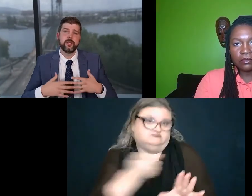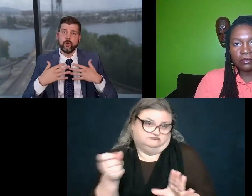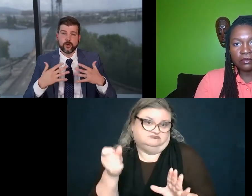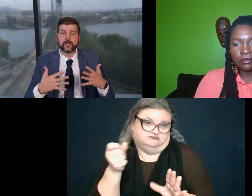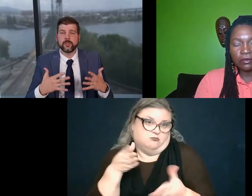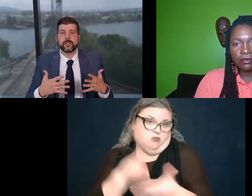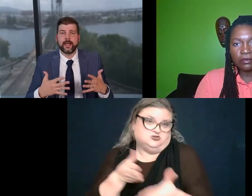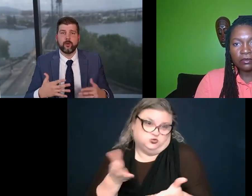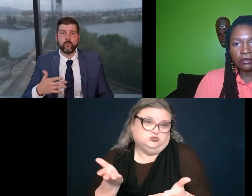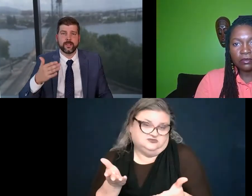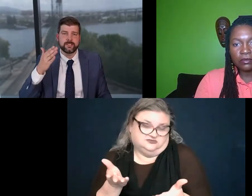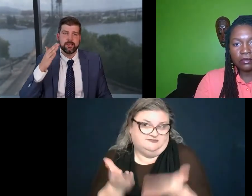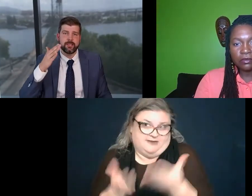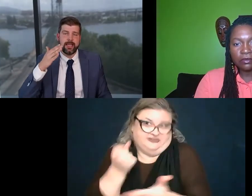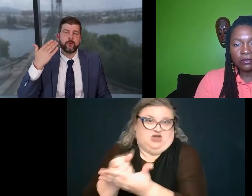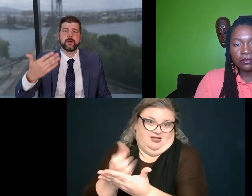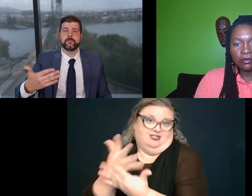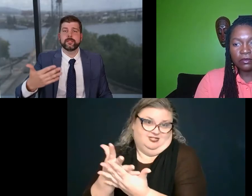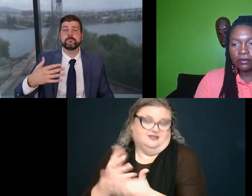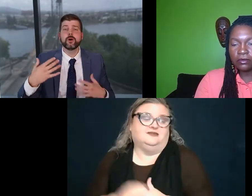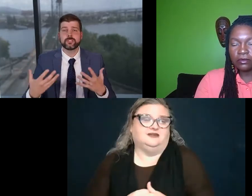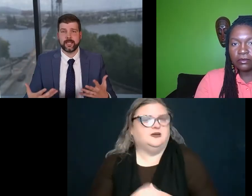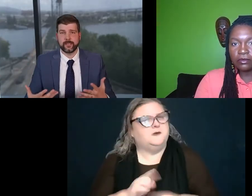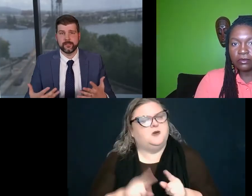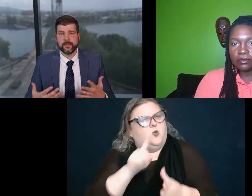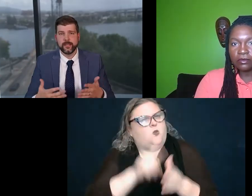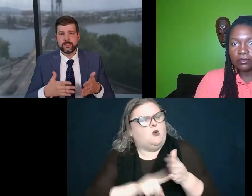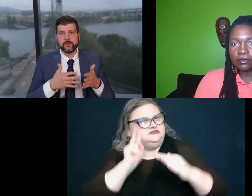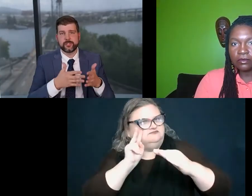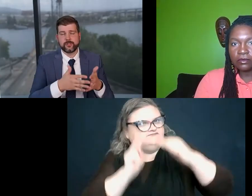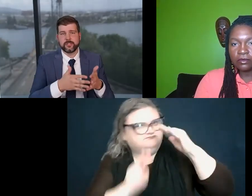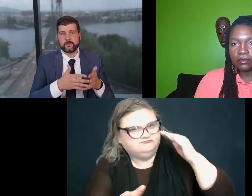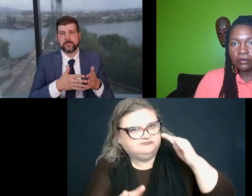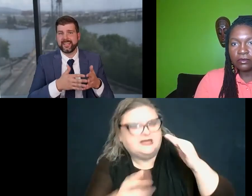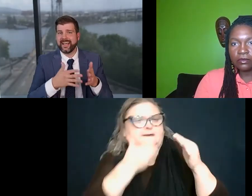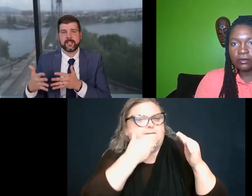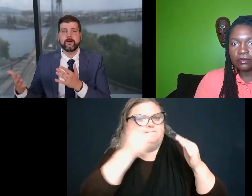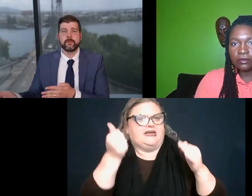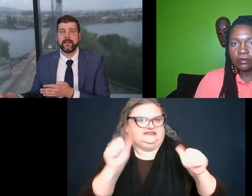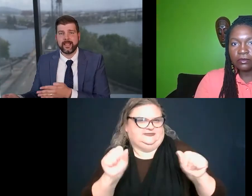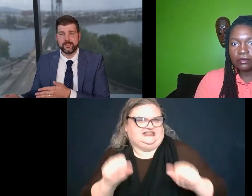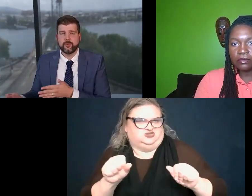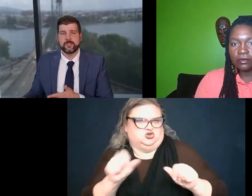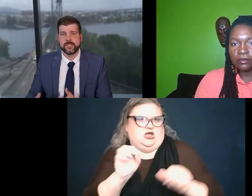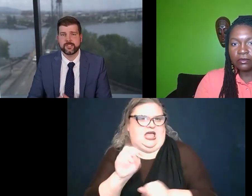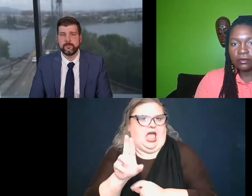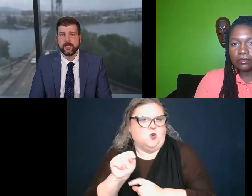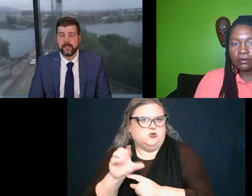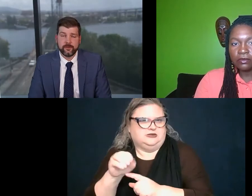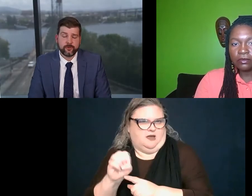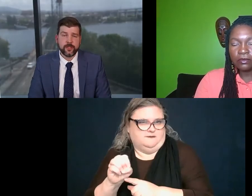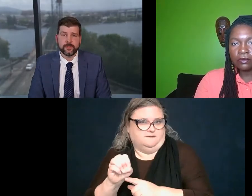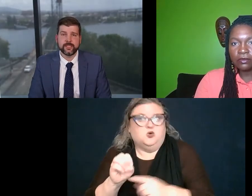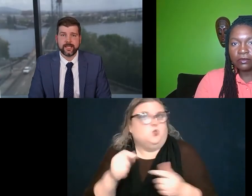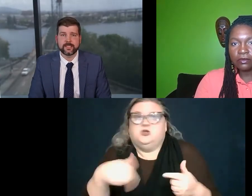prosecution, we're going to look at what is the outcome that is most likely to ensure this person not coming back into our system.